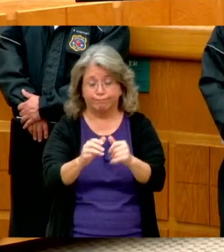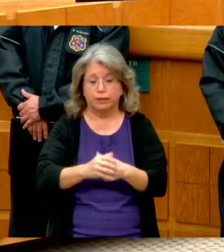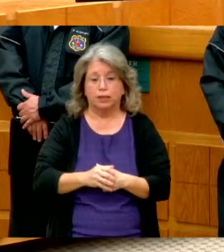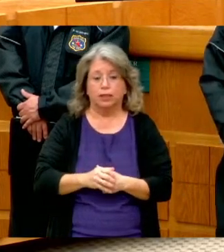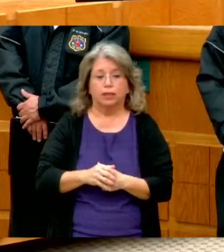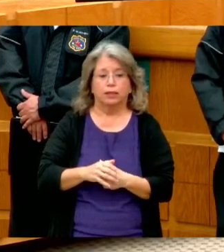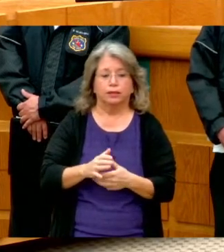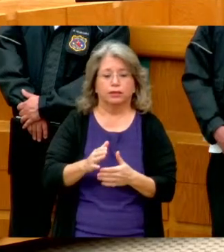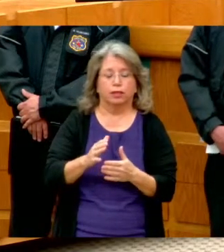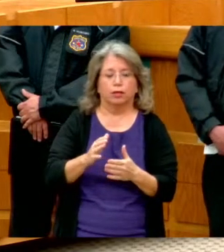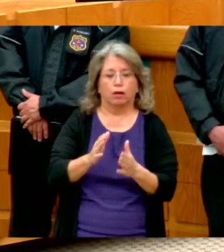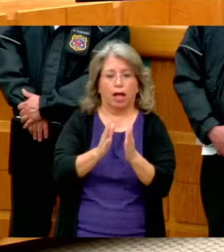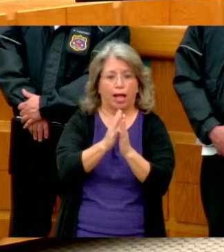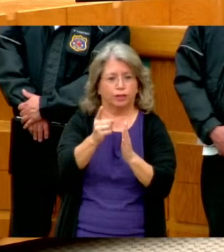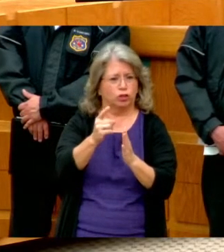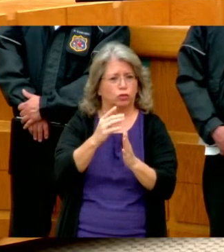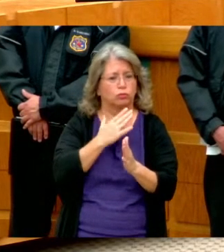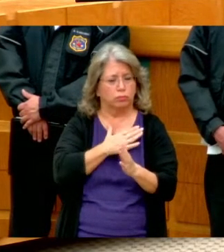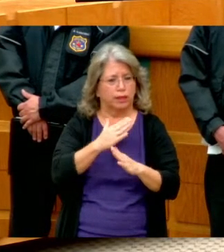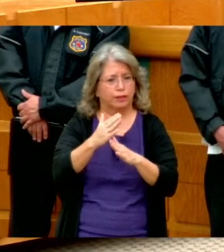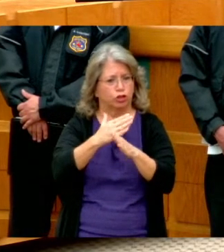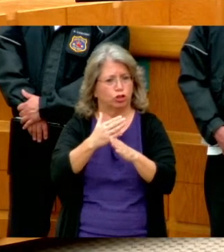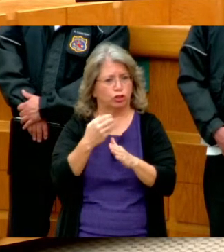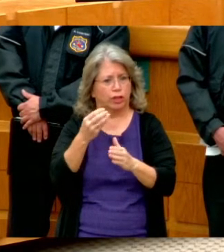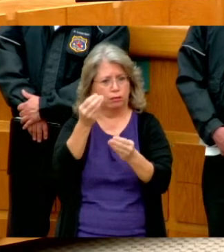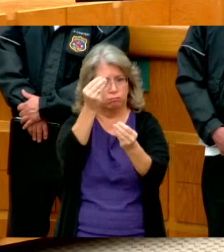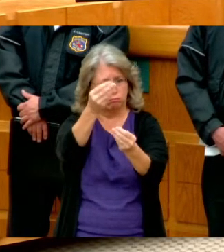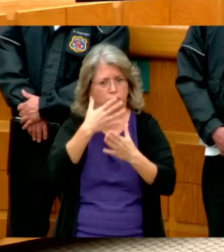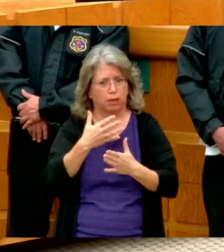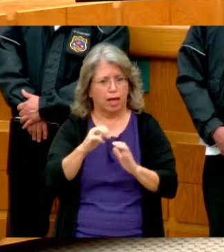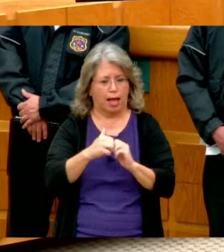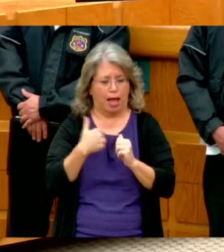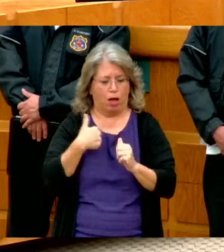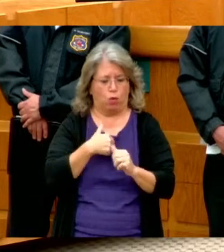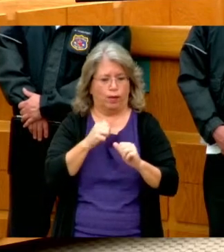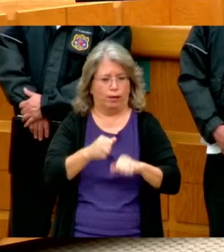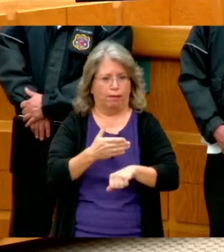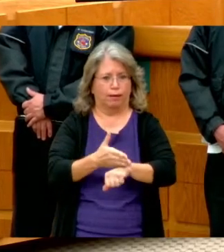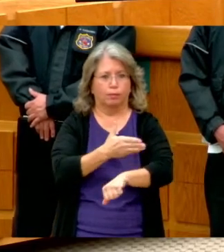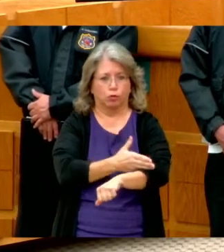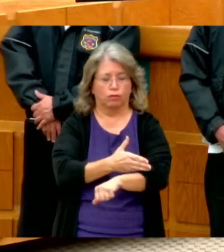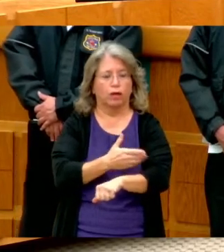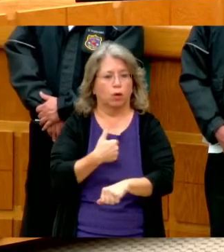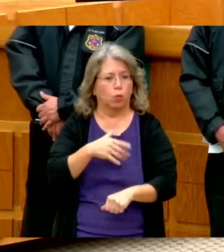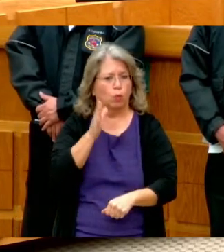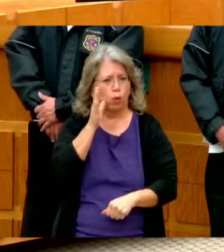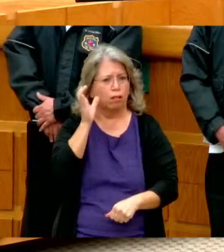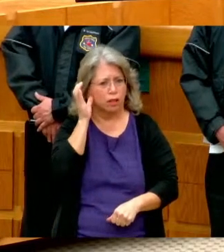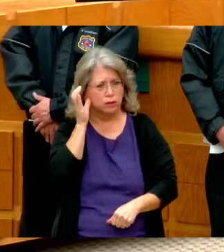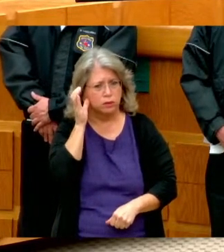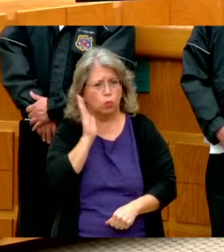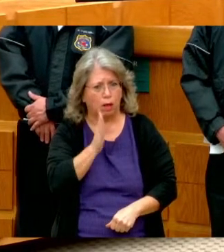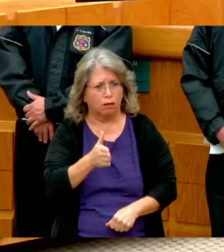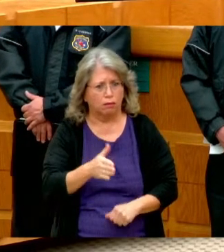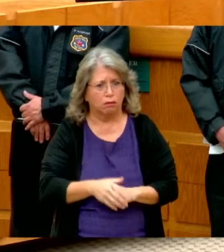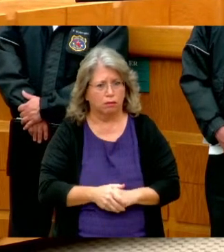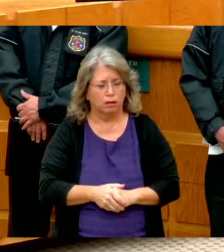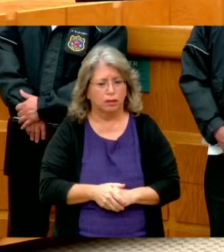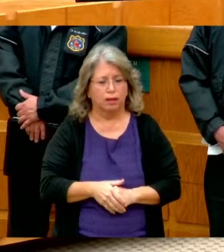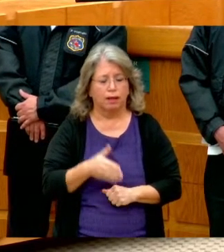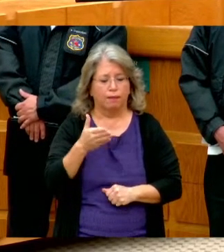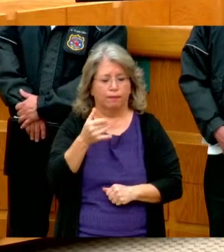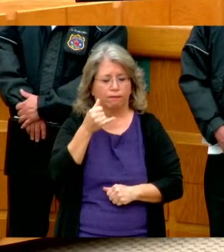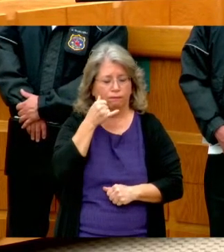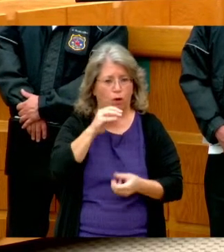constructively share with us how we can do it better. And we will listen. There is a phone